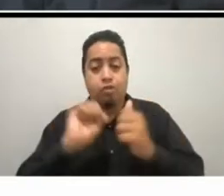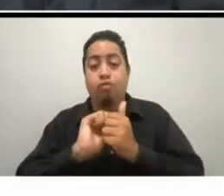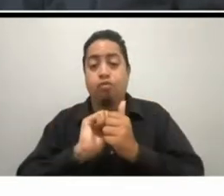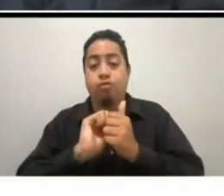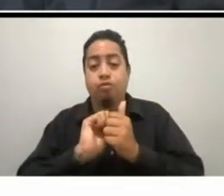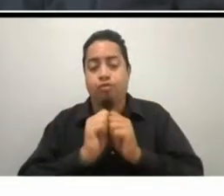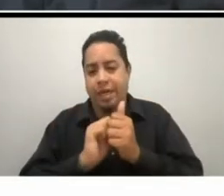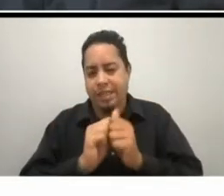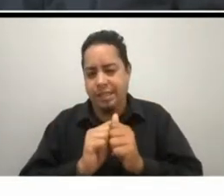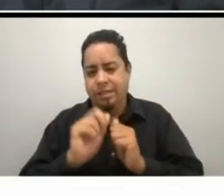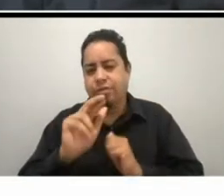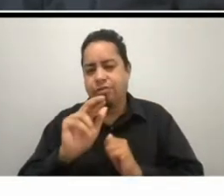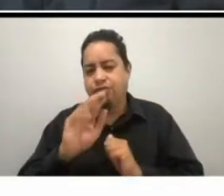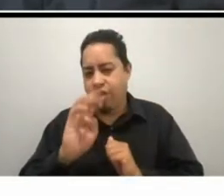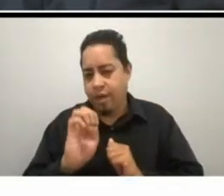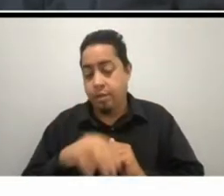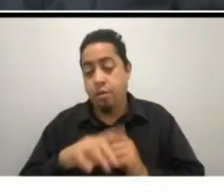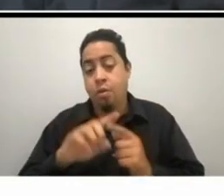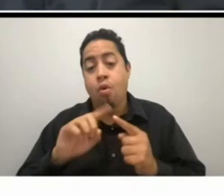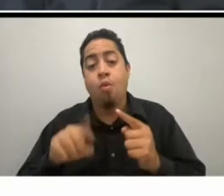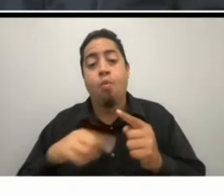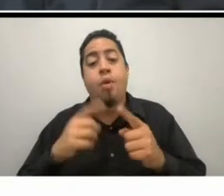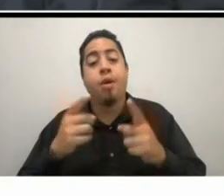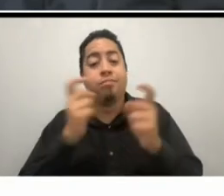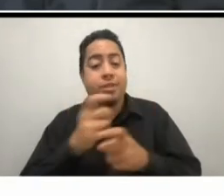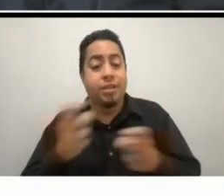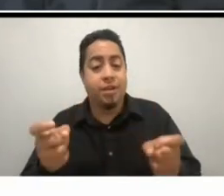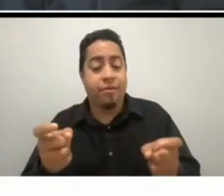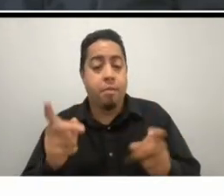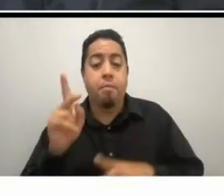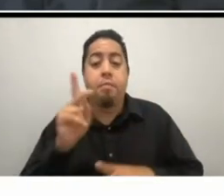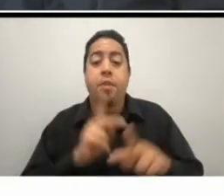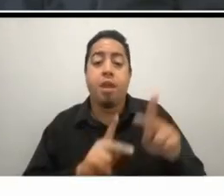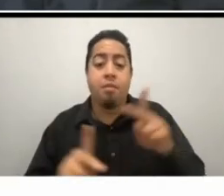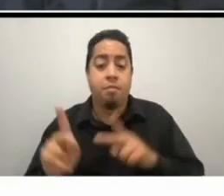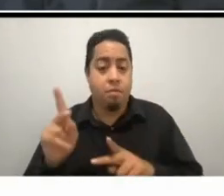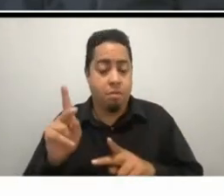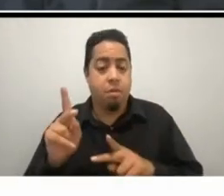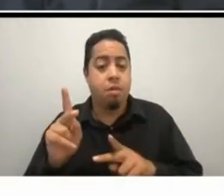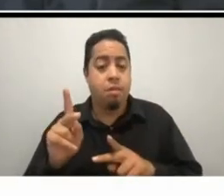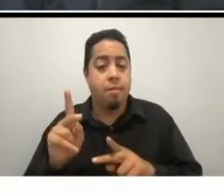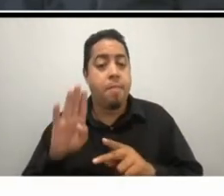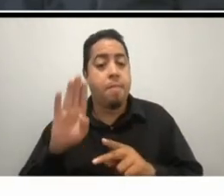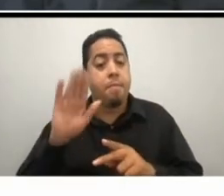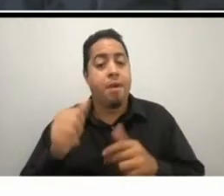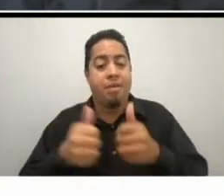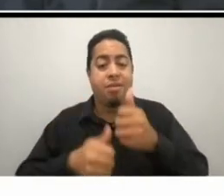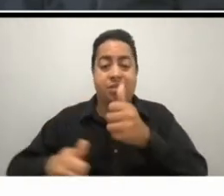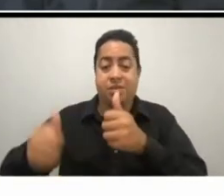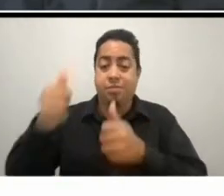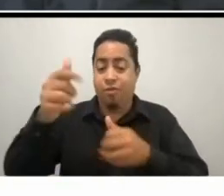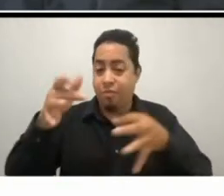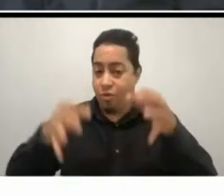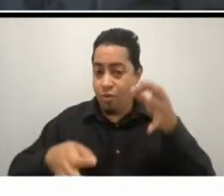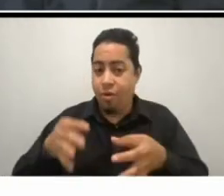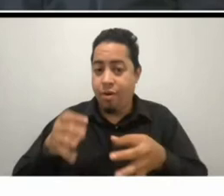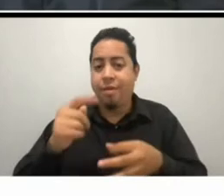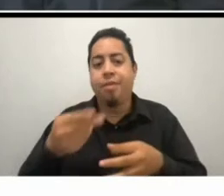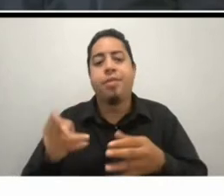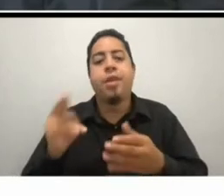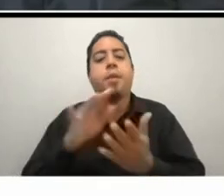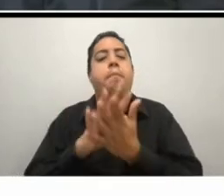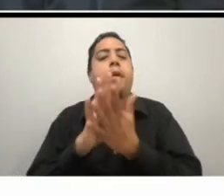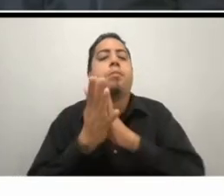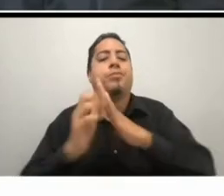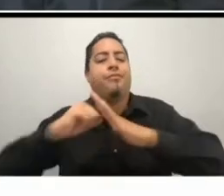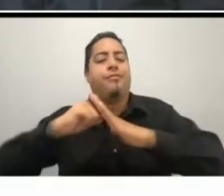to the people, as in Bush v. Gore, illustrated by the Supreme Court, it becomes a fundamental right of the